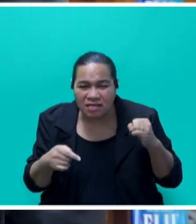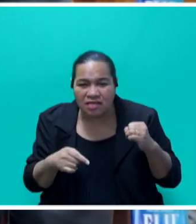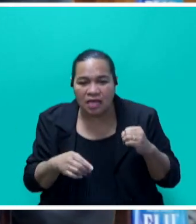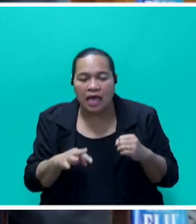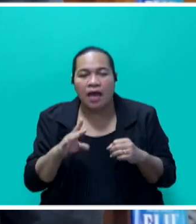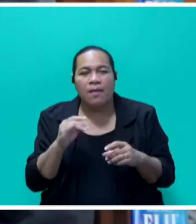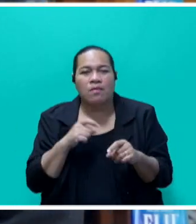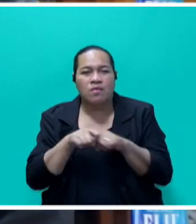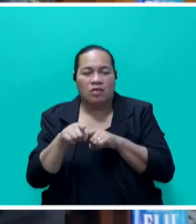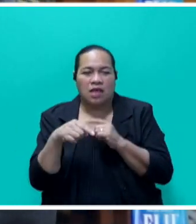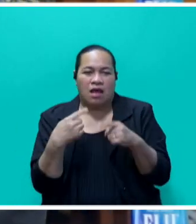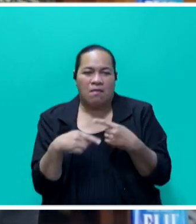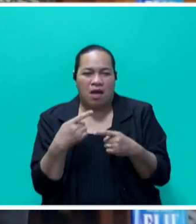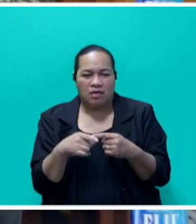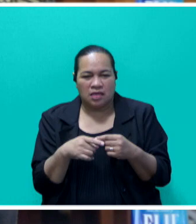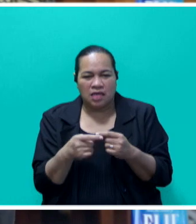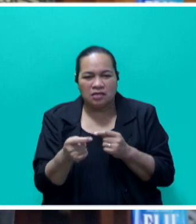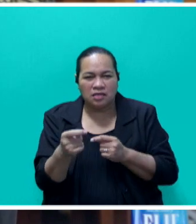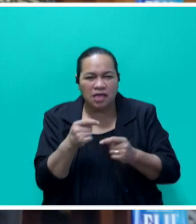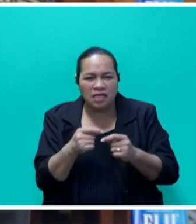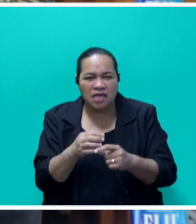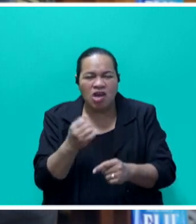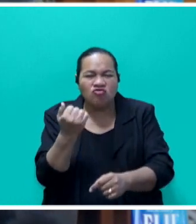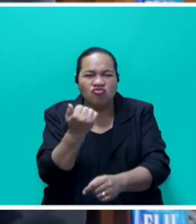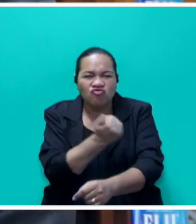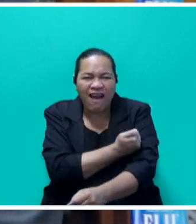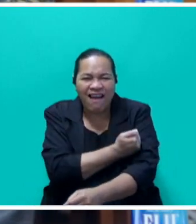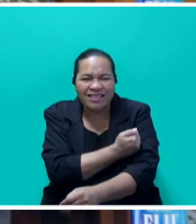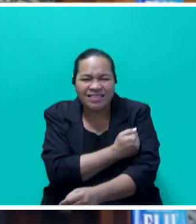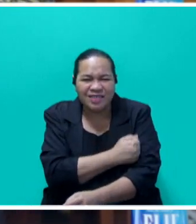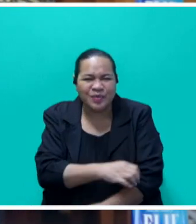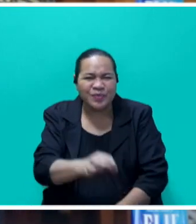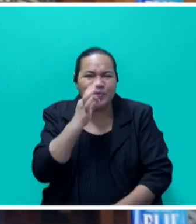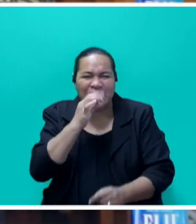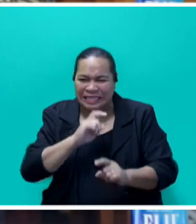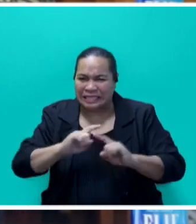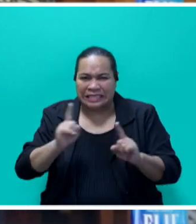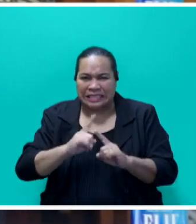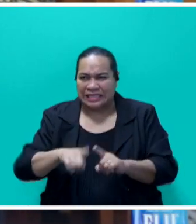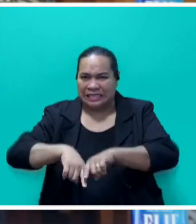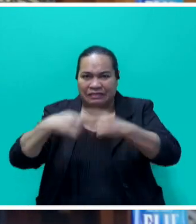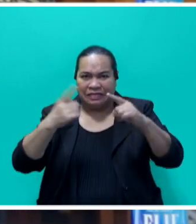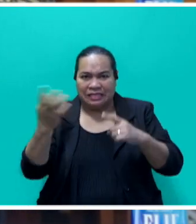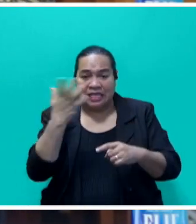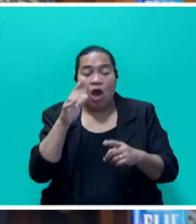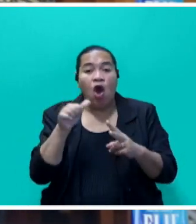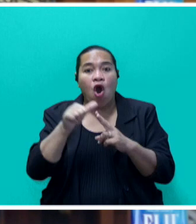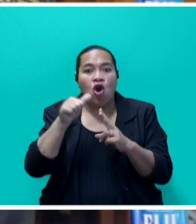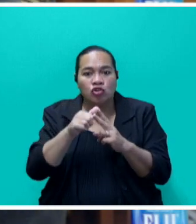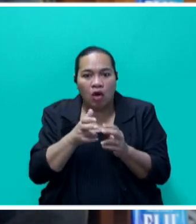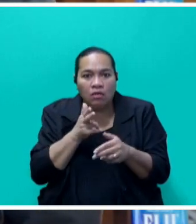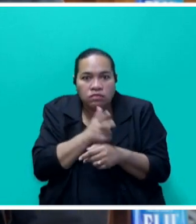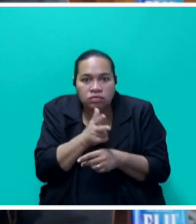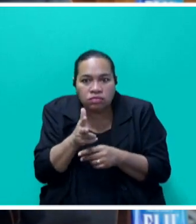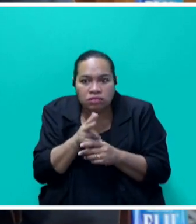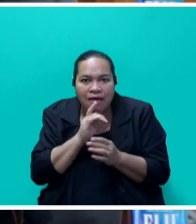illicit trafficking in narcotic drugs, and of course arms as well, Mr.